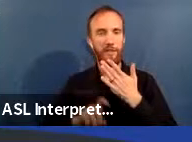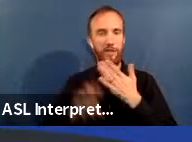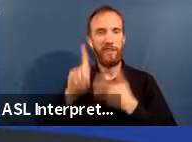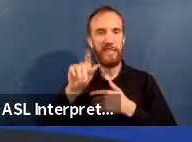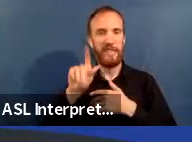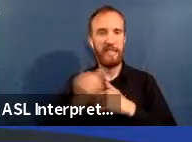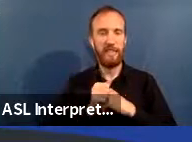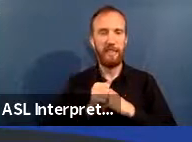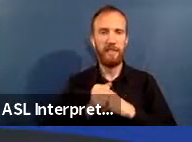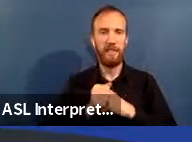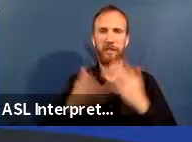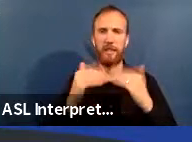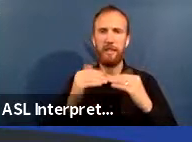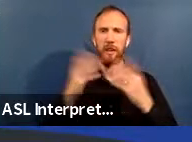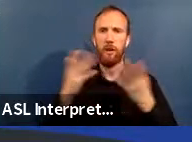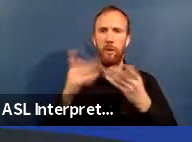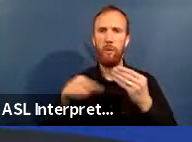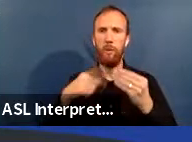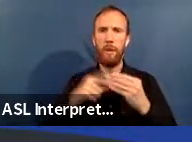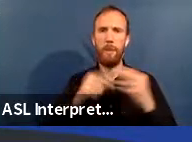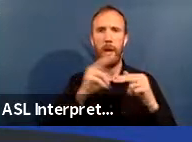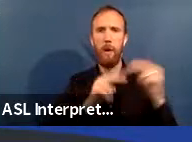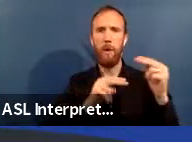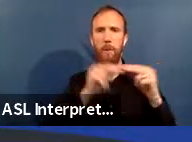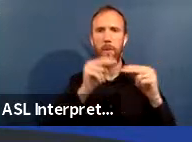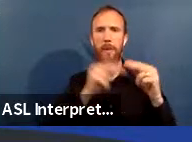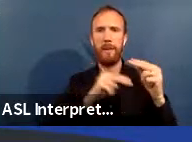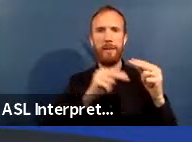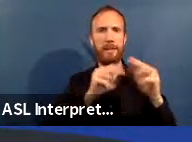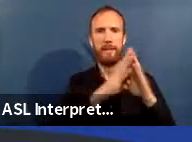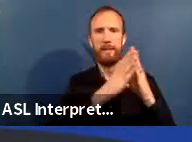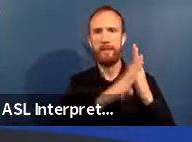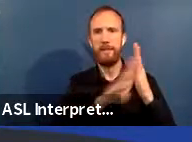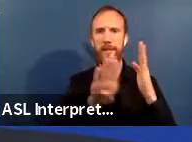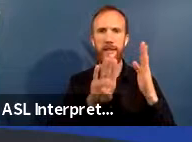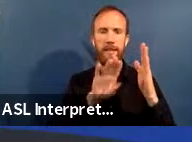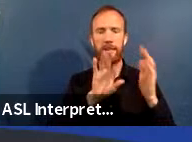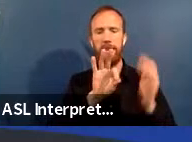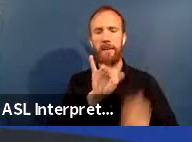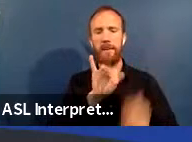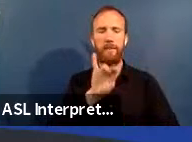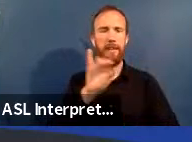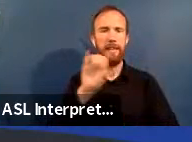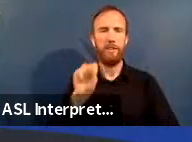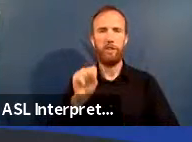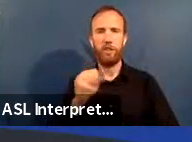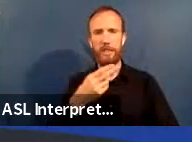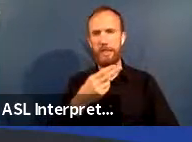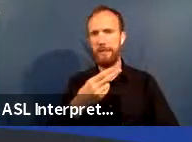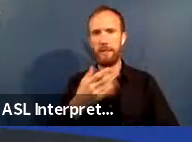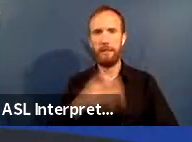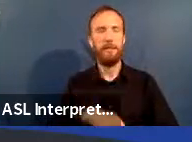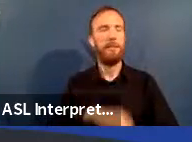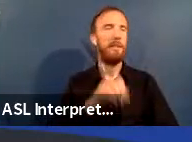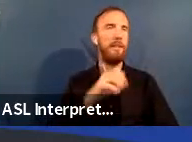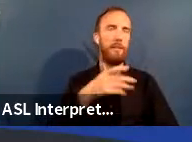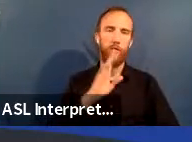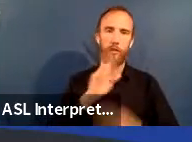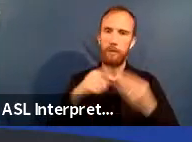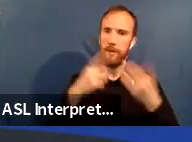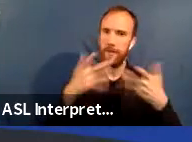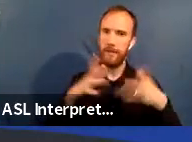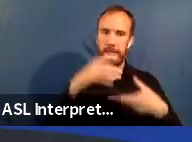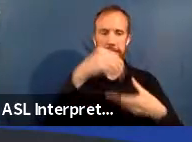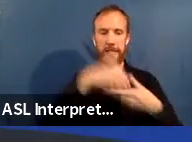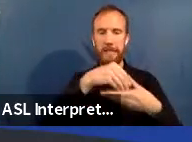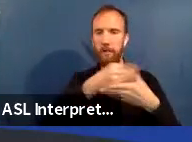about building finishes? So as we talked about earlier, interior finishes such